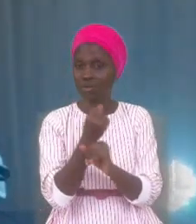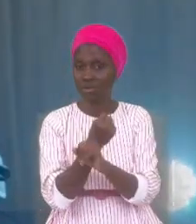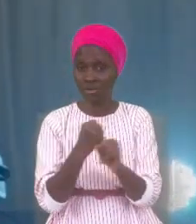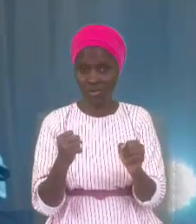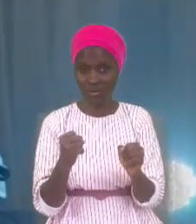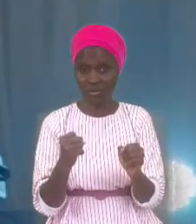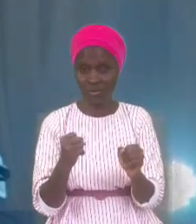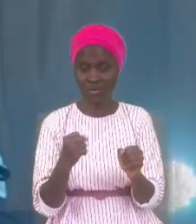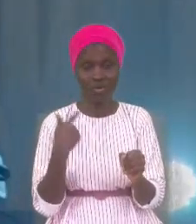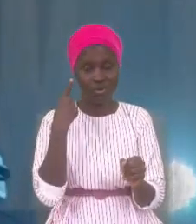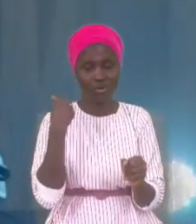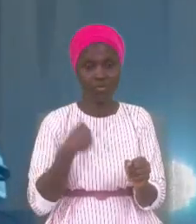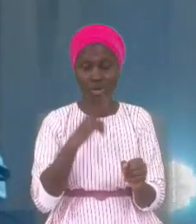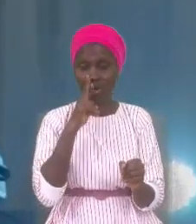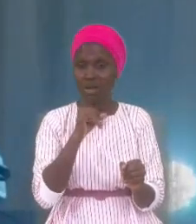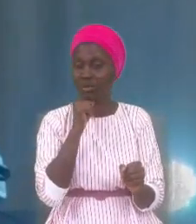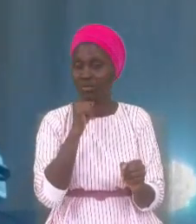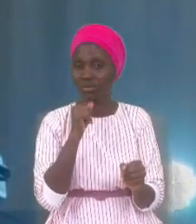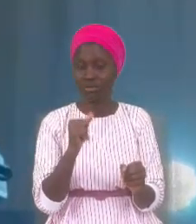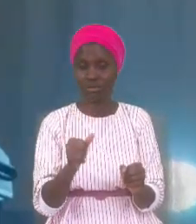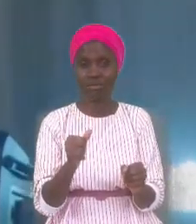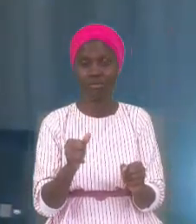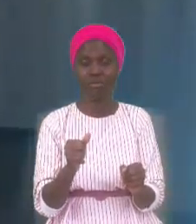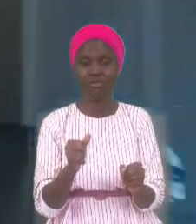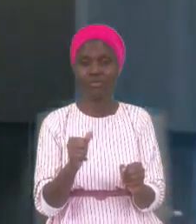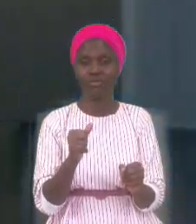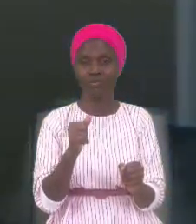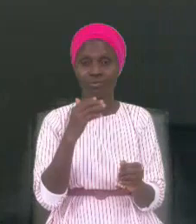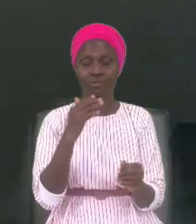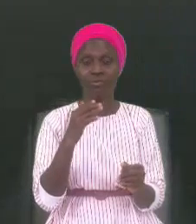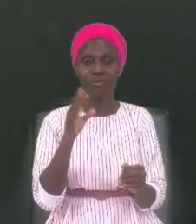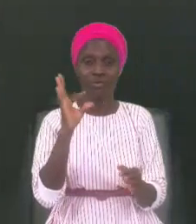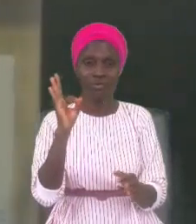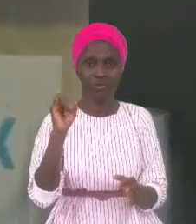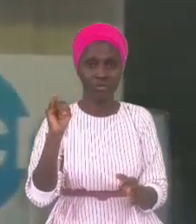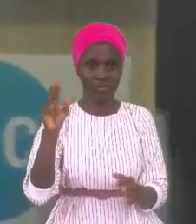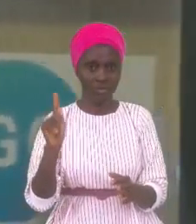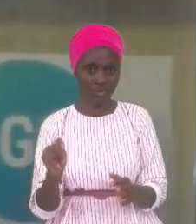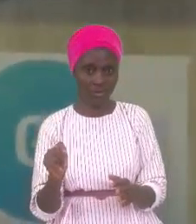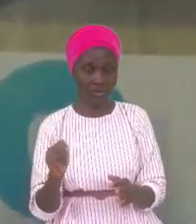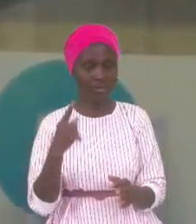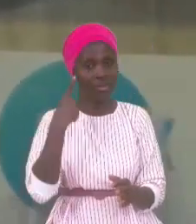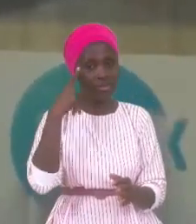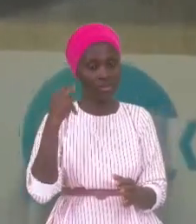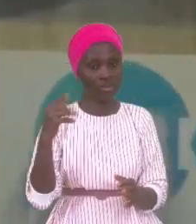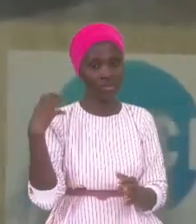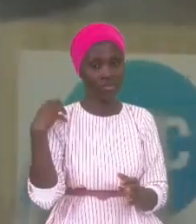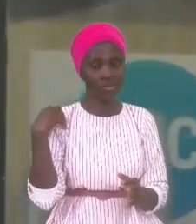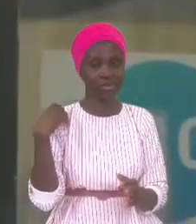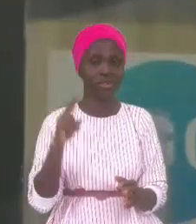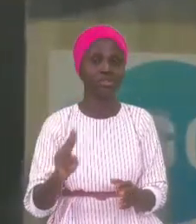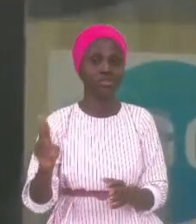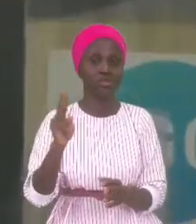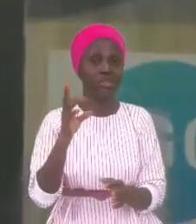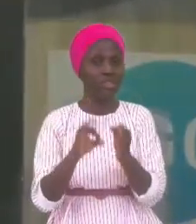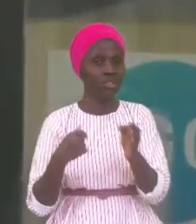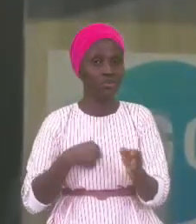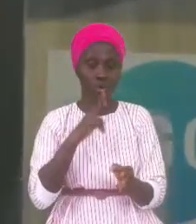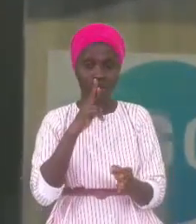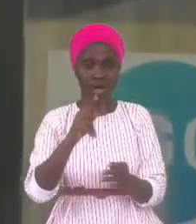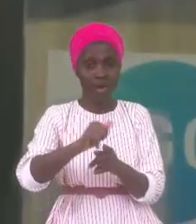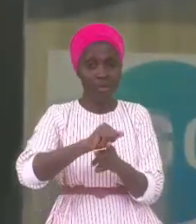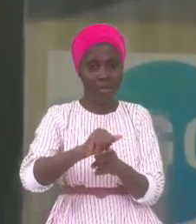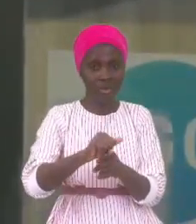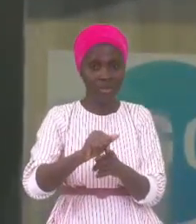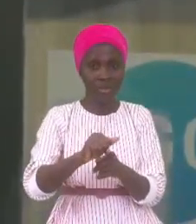not suitable for the master's use. If we're backsliding, if we're living in secret sin, we're not fit, we're not meet,